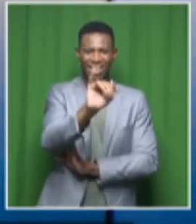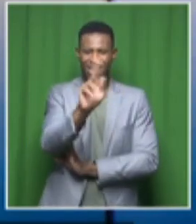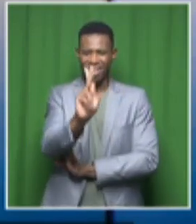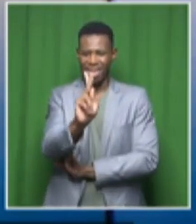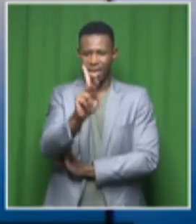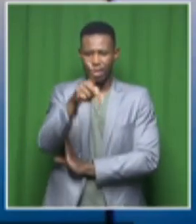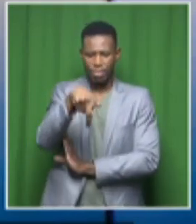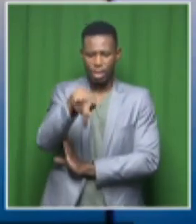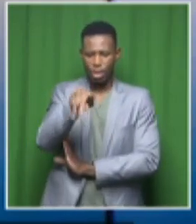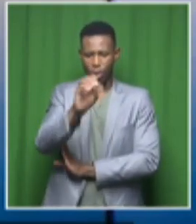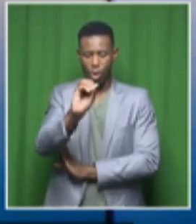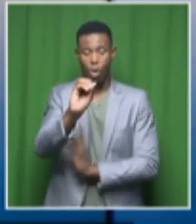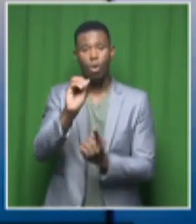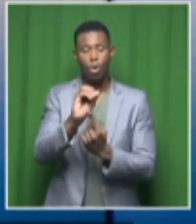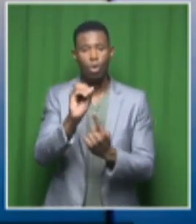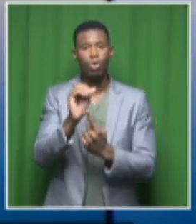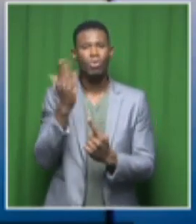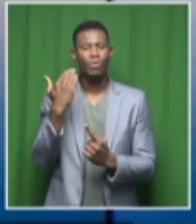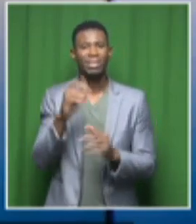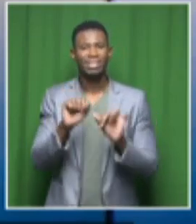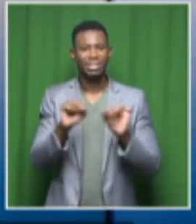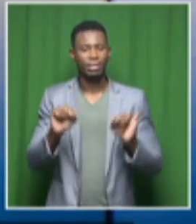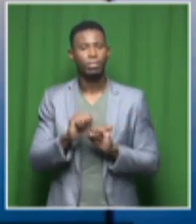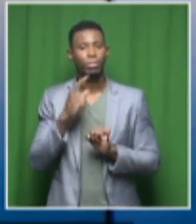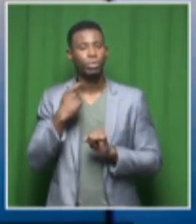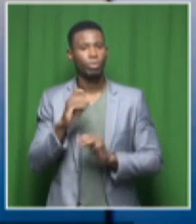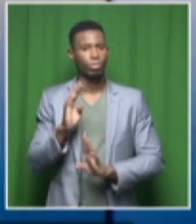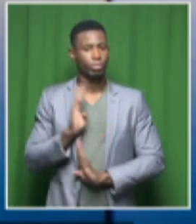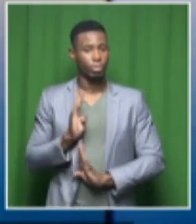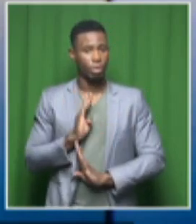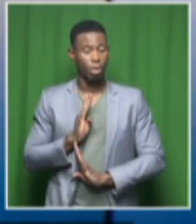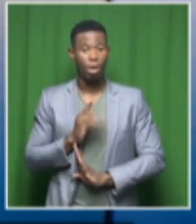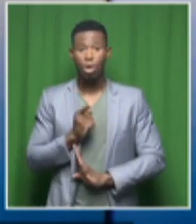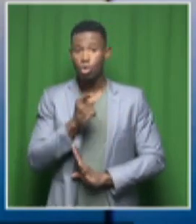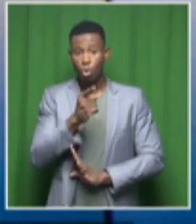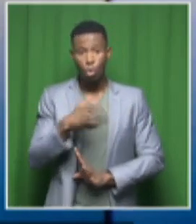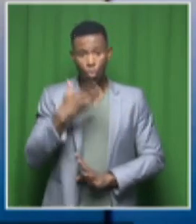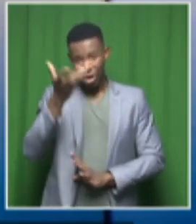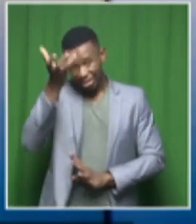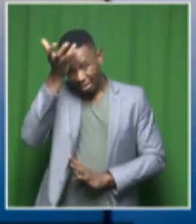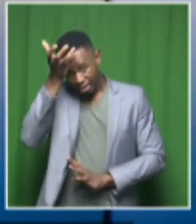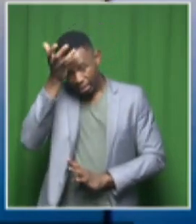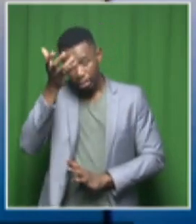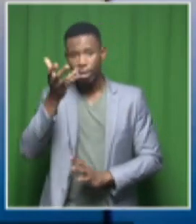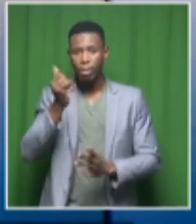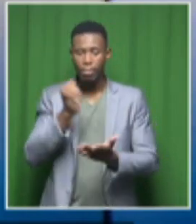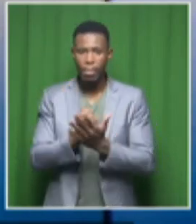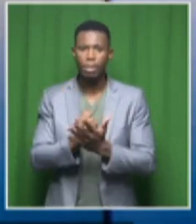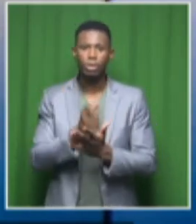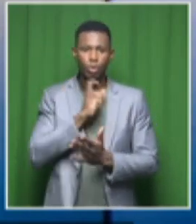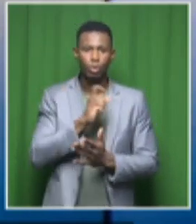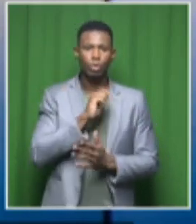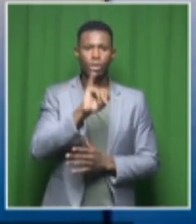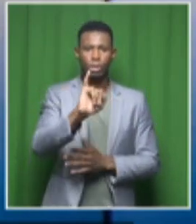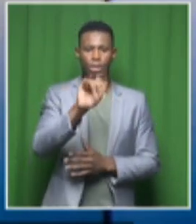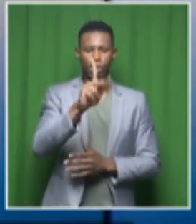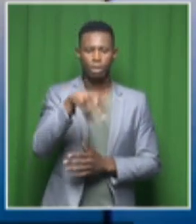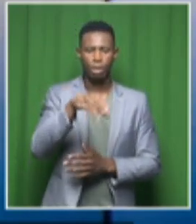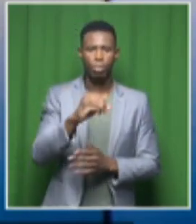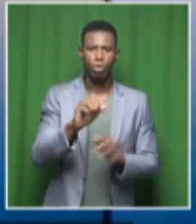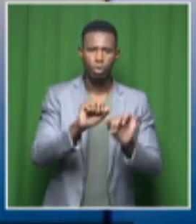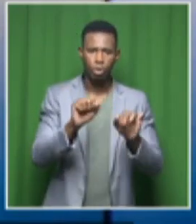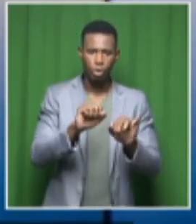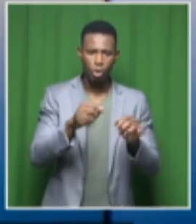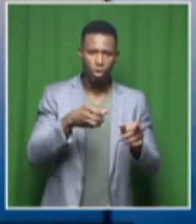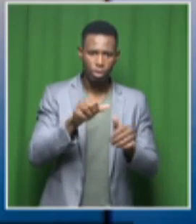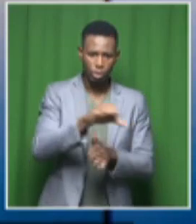as a system of the military. You can't be a king without using the Ekbo society to administer, to run. Okay. It's like being a president and you have